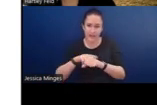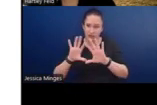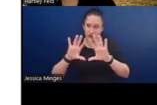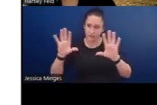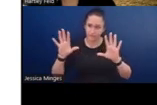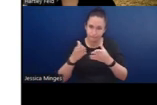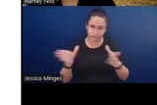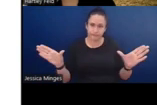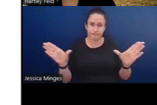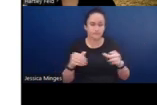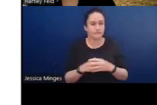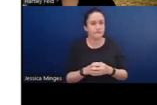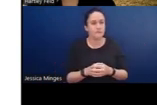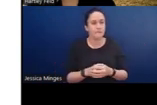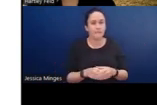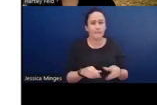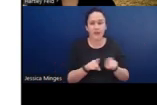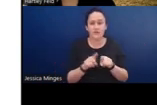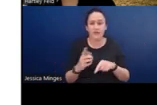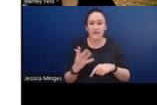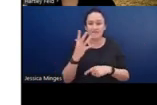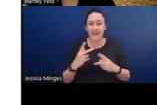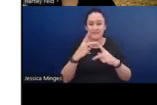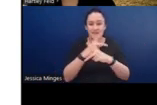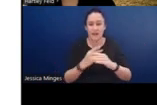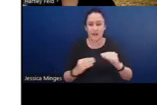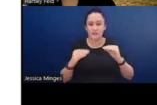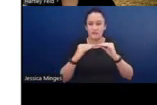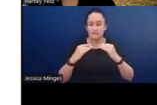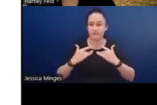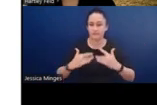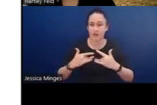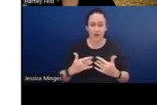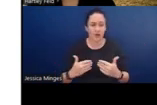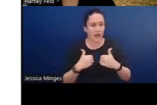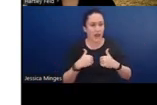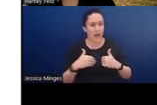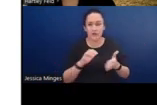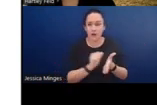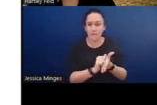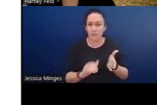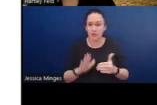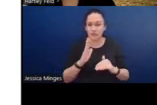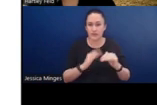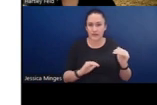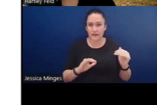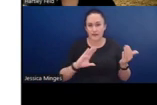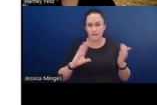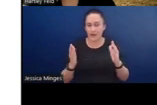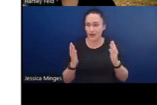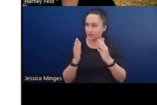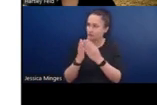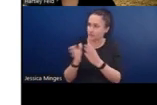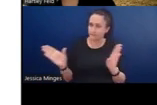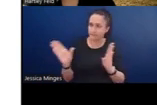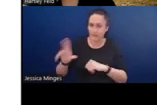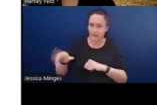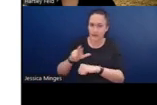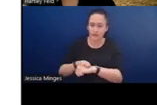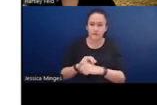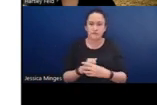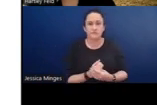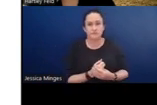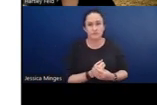then they were 5 times more likely to have an abortion than a national sample. And so we know